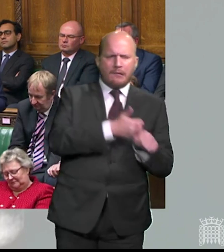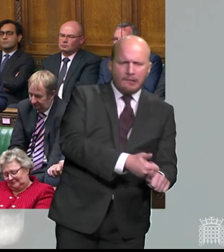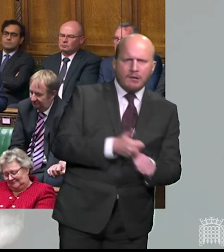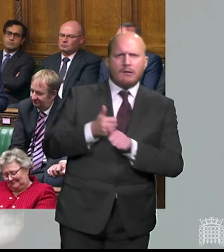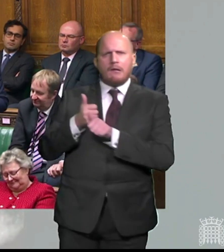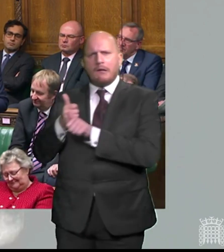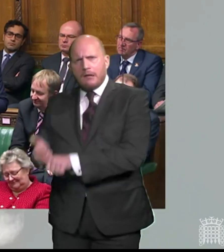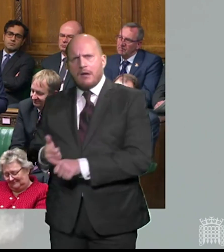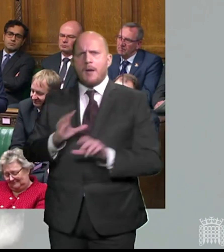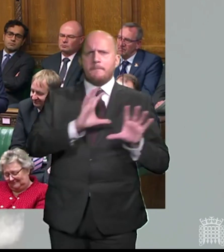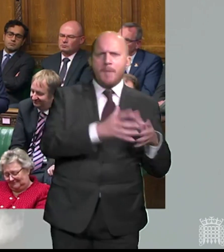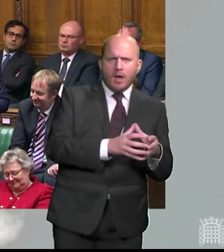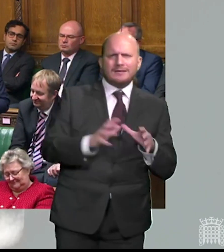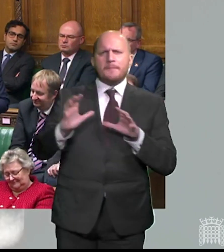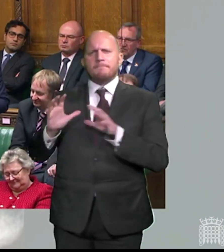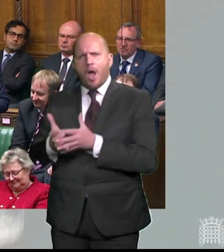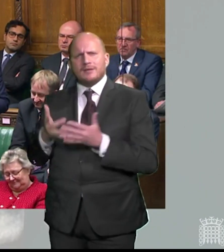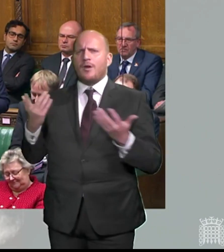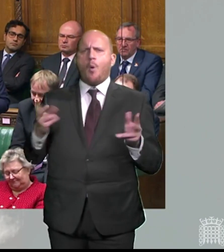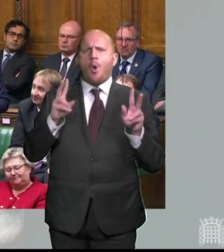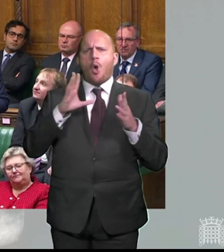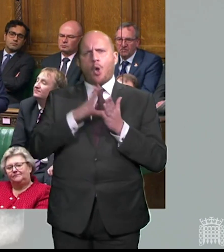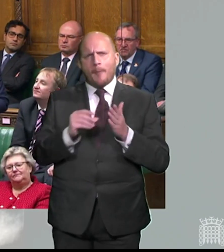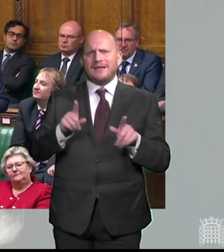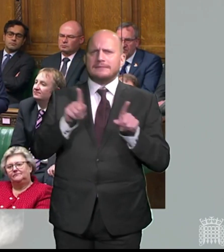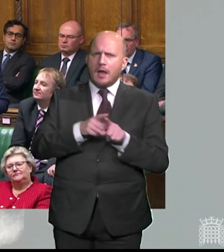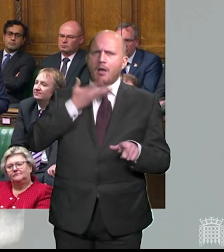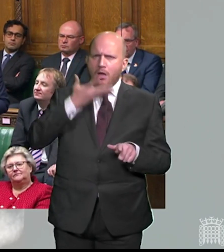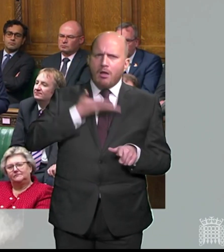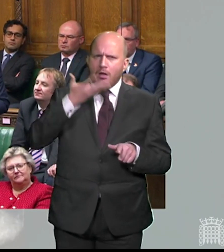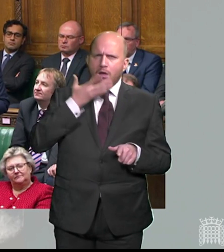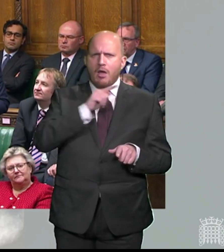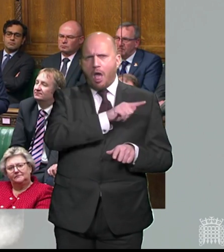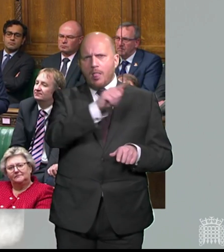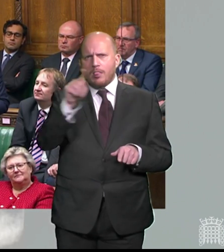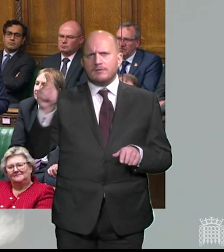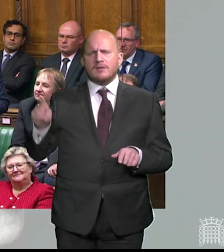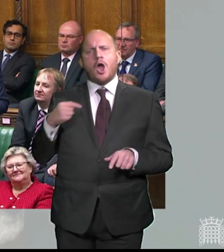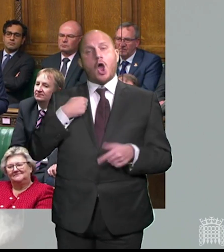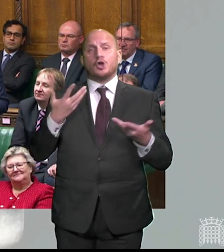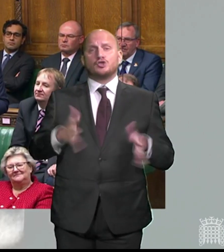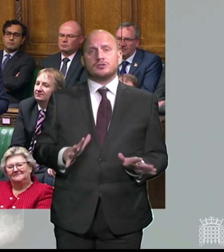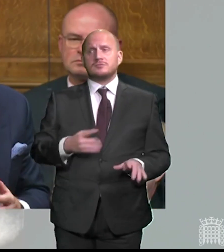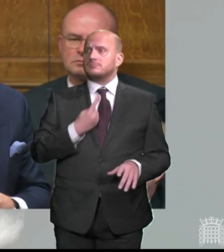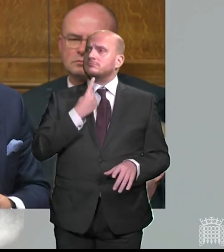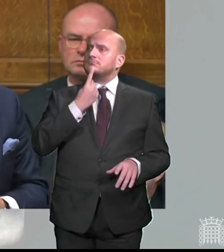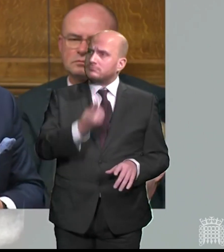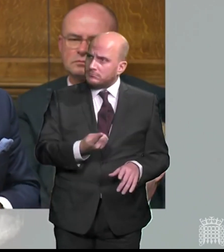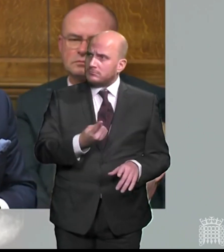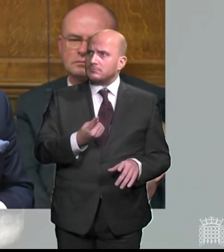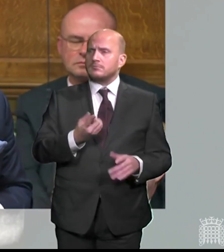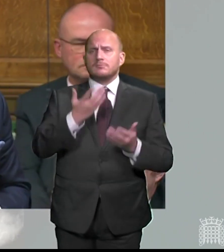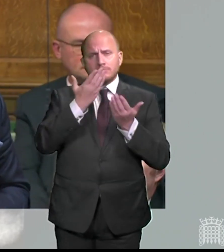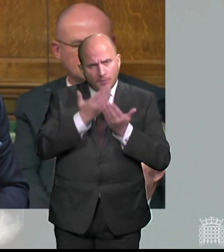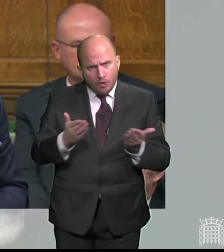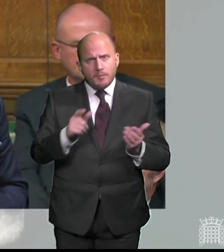watchdog he hasn't even appointed. In the Prime Minister's letter, he did not say how and when this will be investigated or by